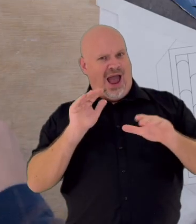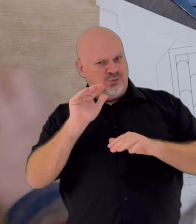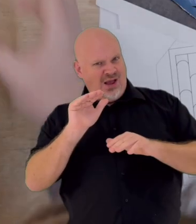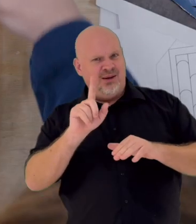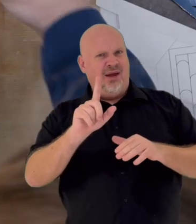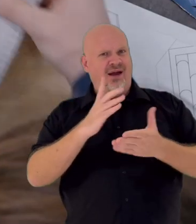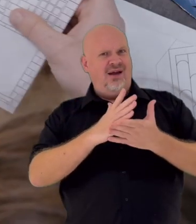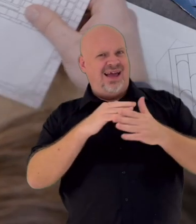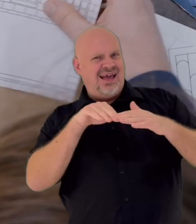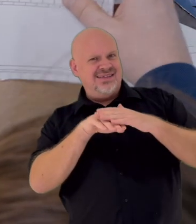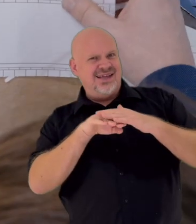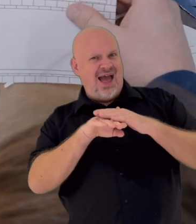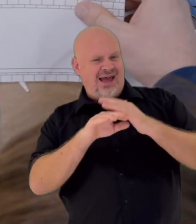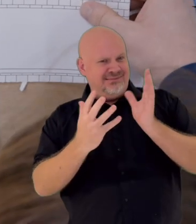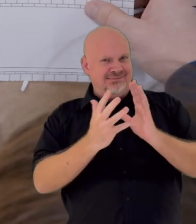that